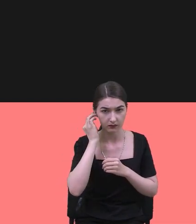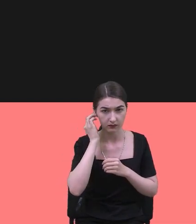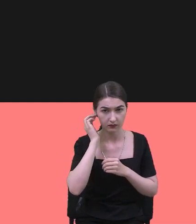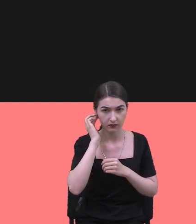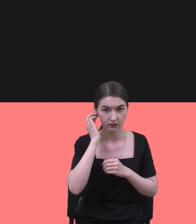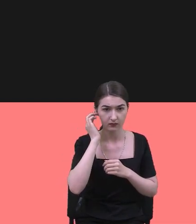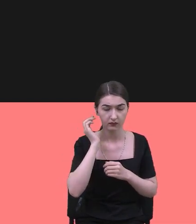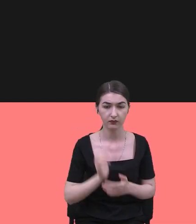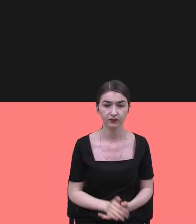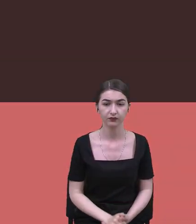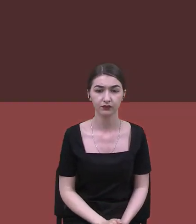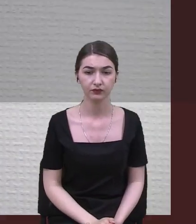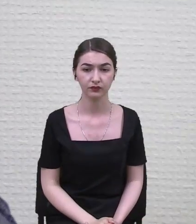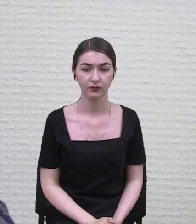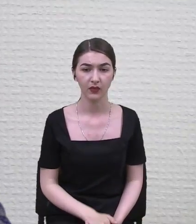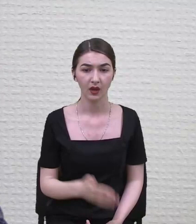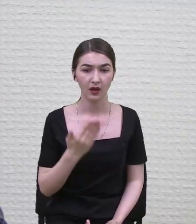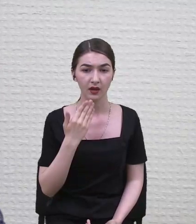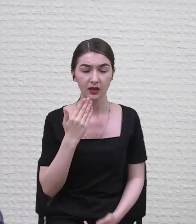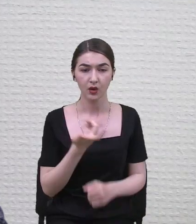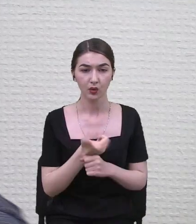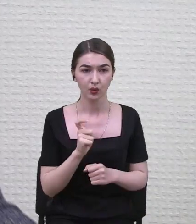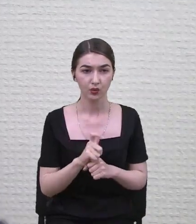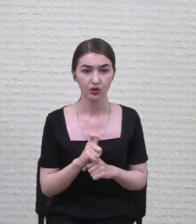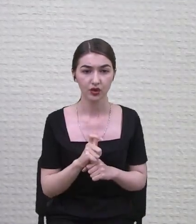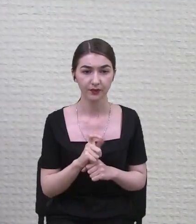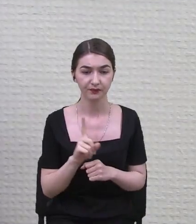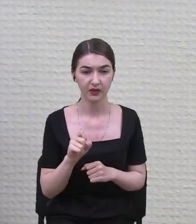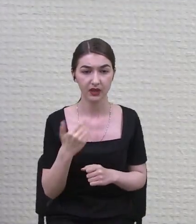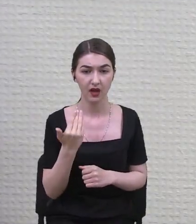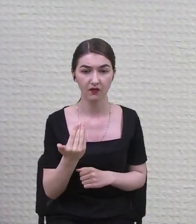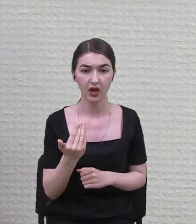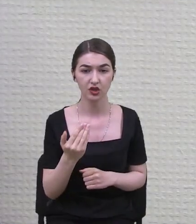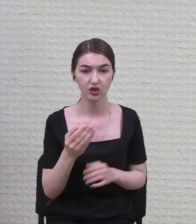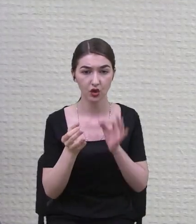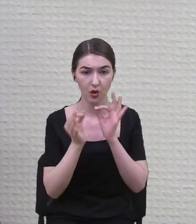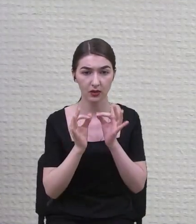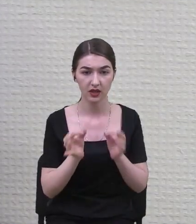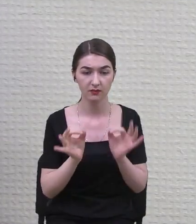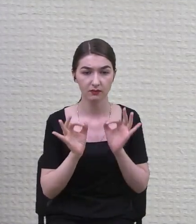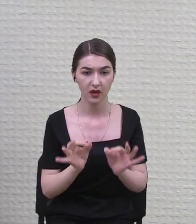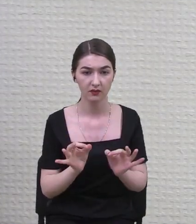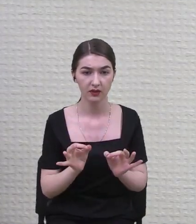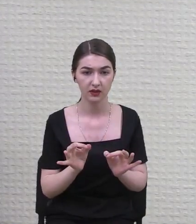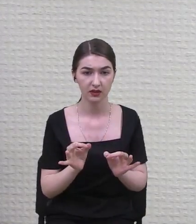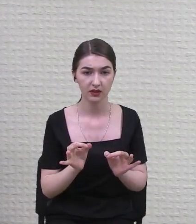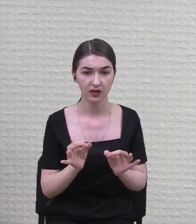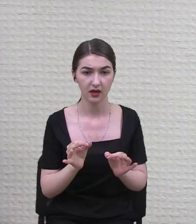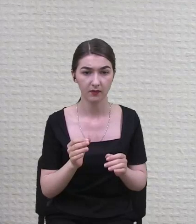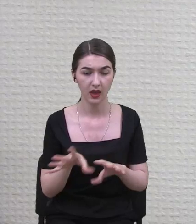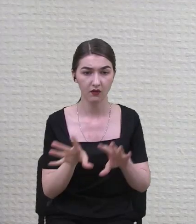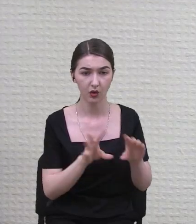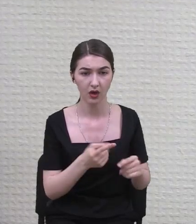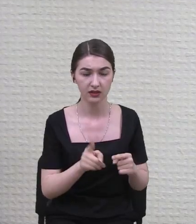And thank you very much for that contribution. Indeed, emergency evacuation is something that we within the working